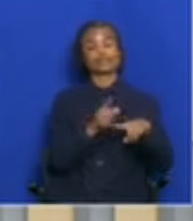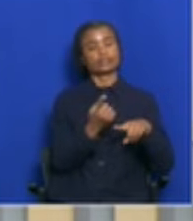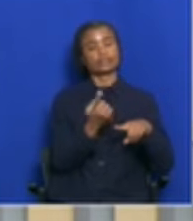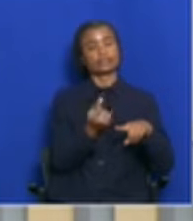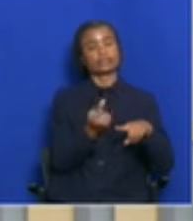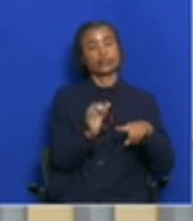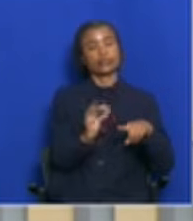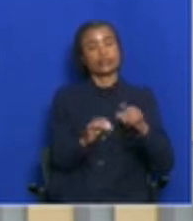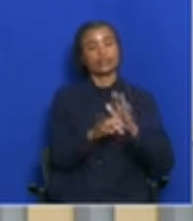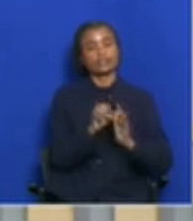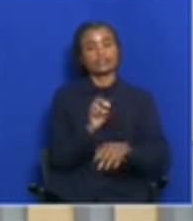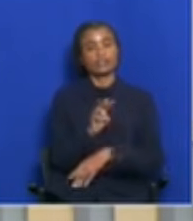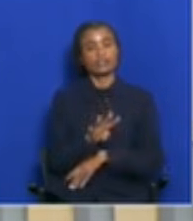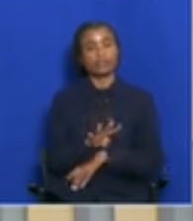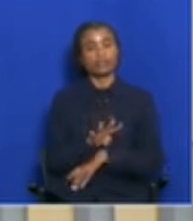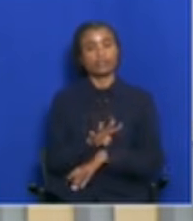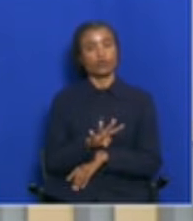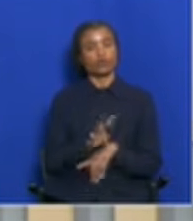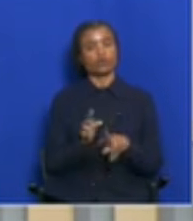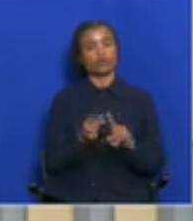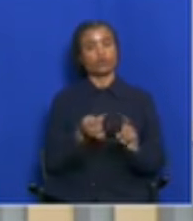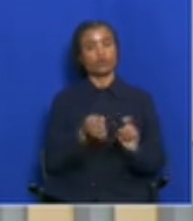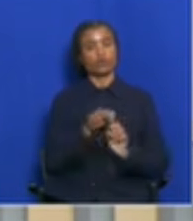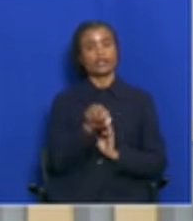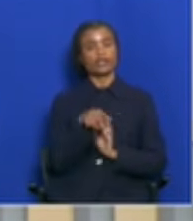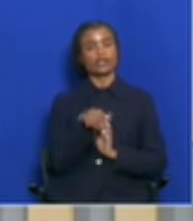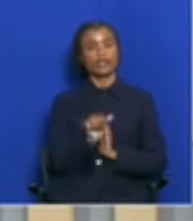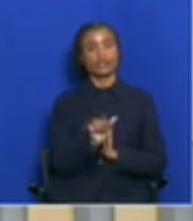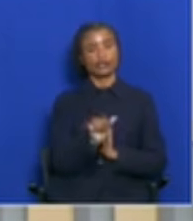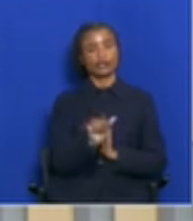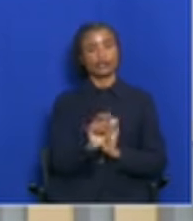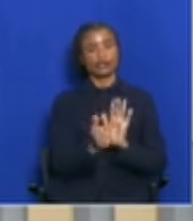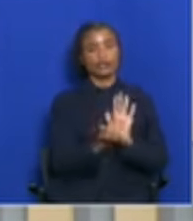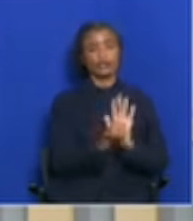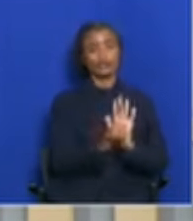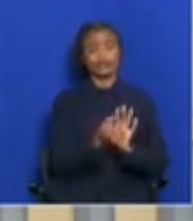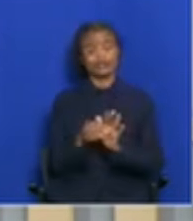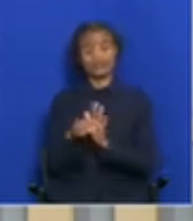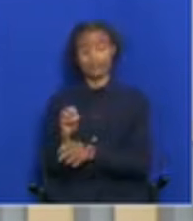Act, not in terms of Section 28.